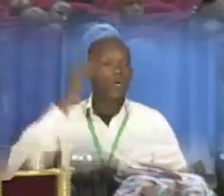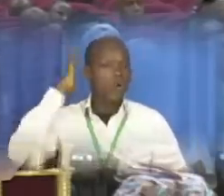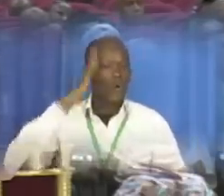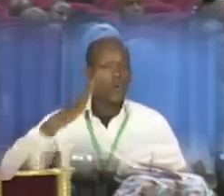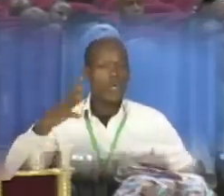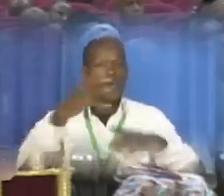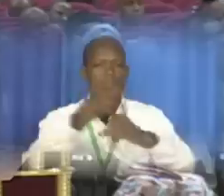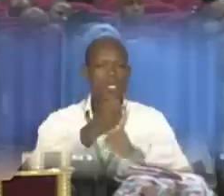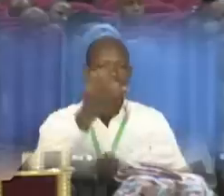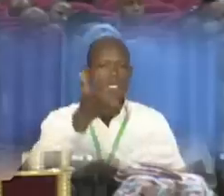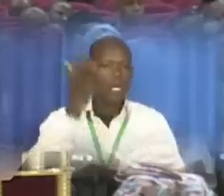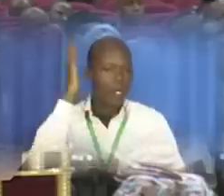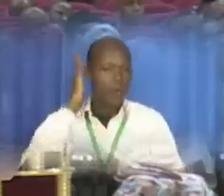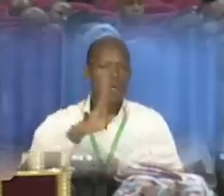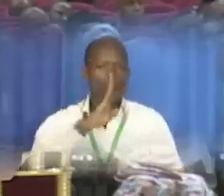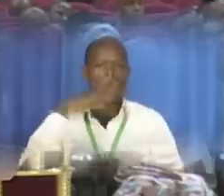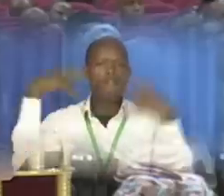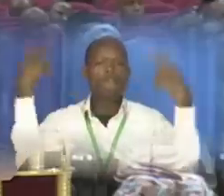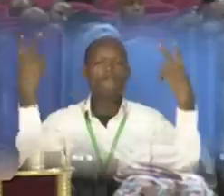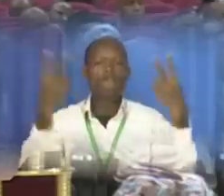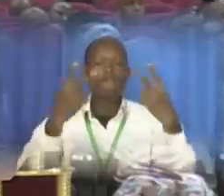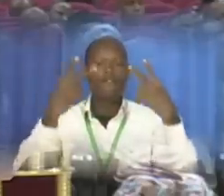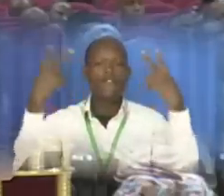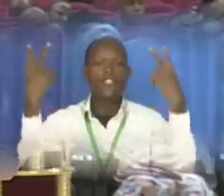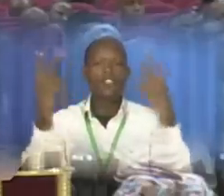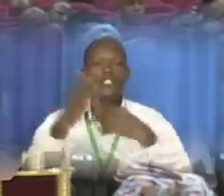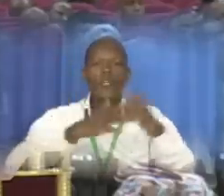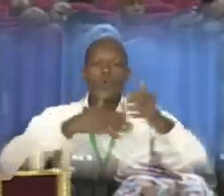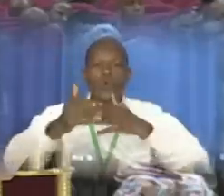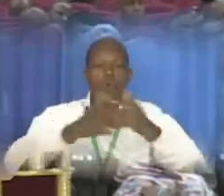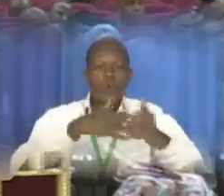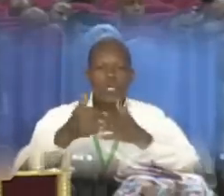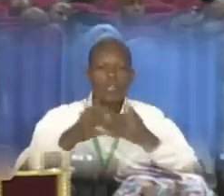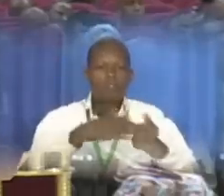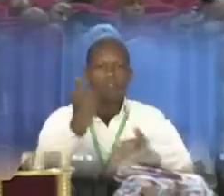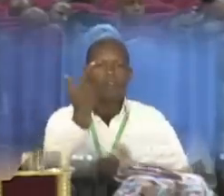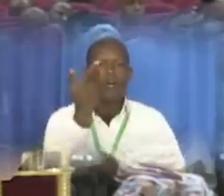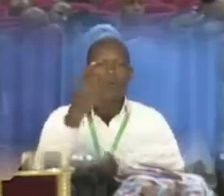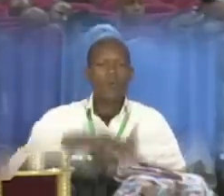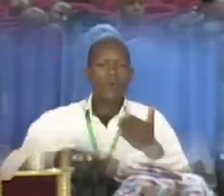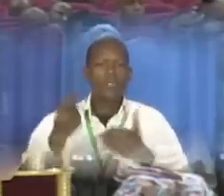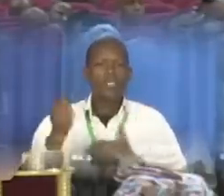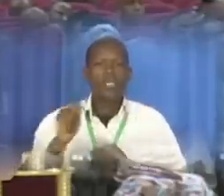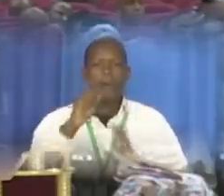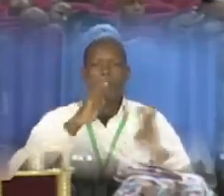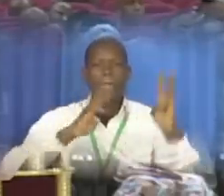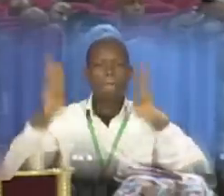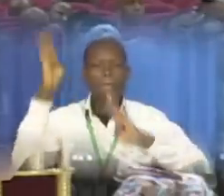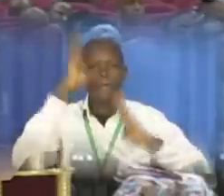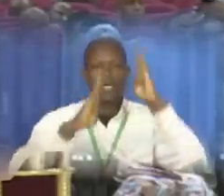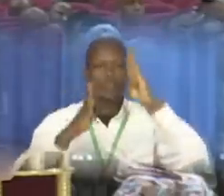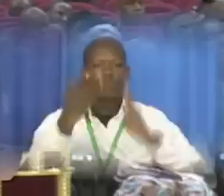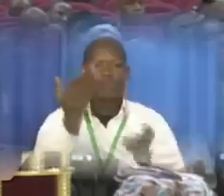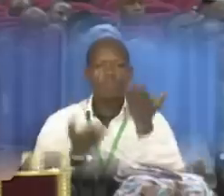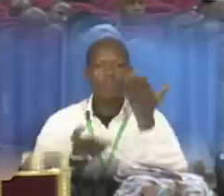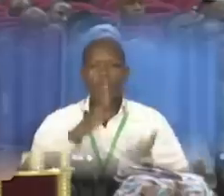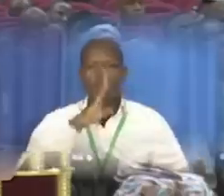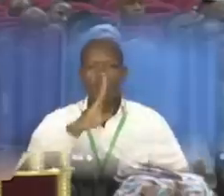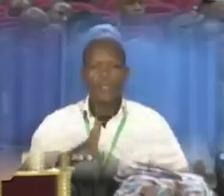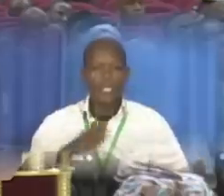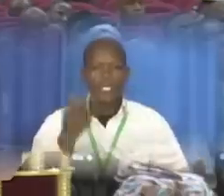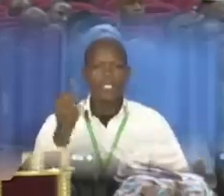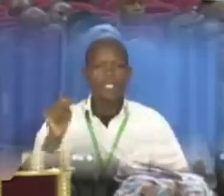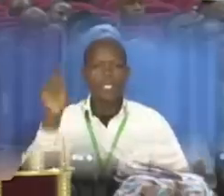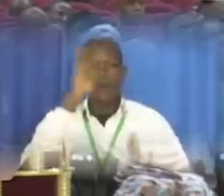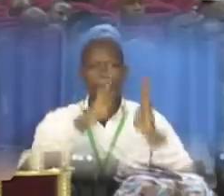be victories, whatever the battles may be. And the battle is not ours.